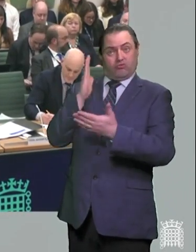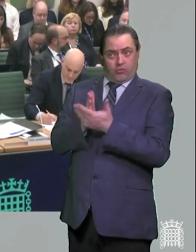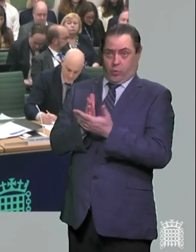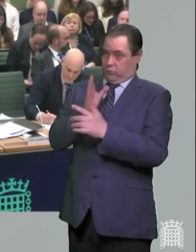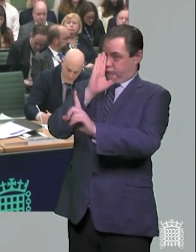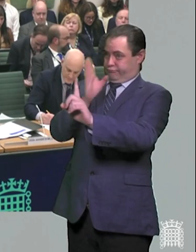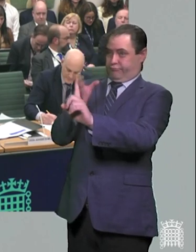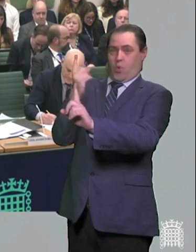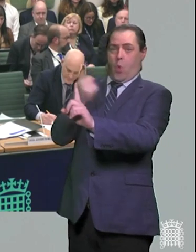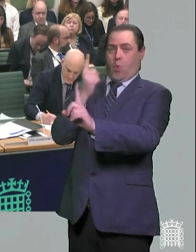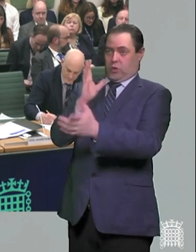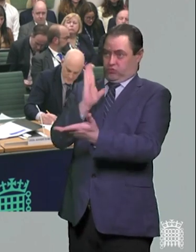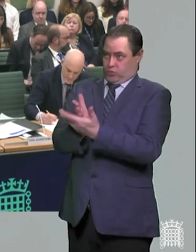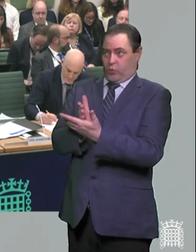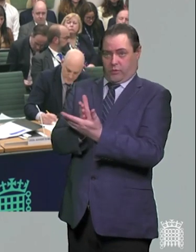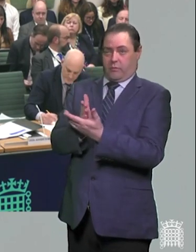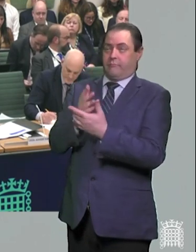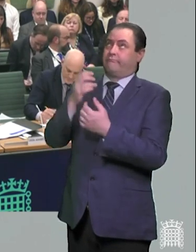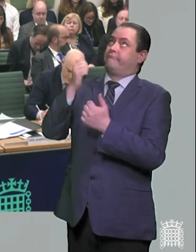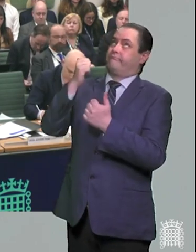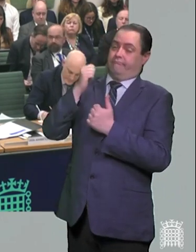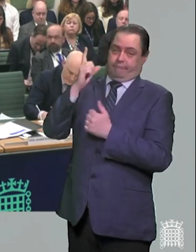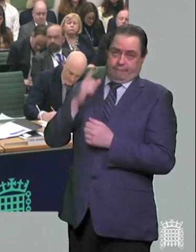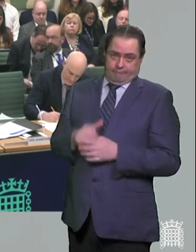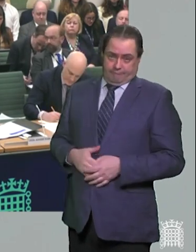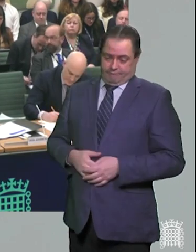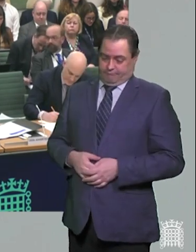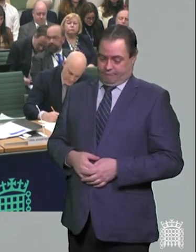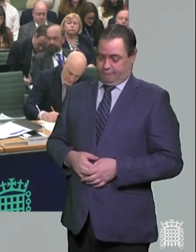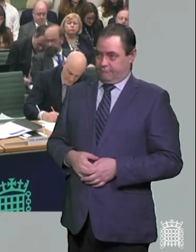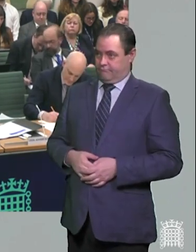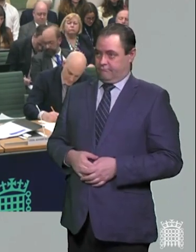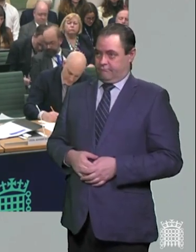but the truth. So help me God. Thank you very much.